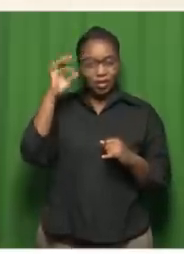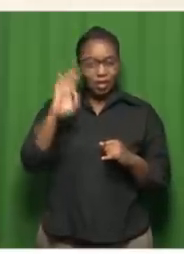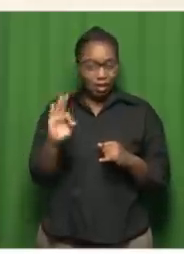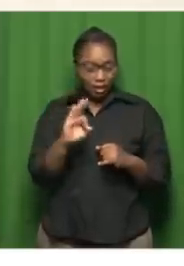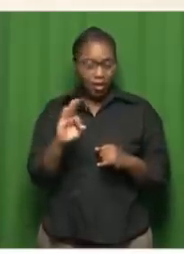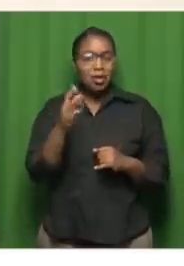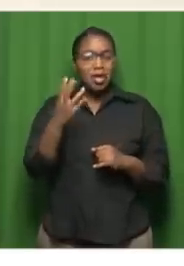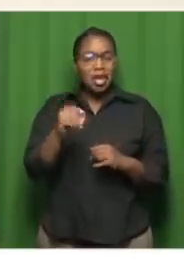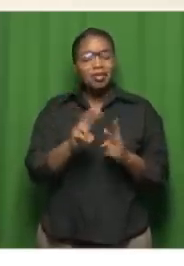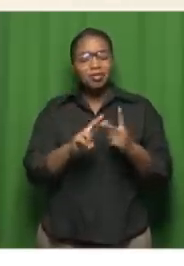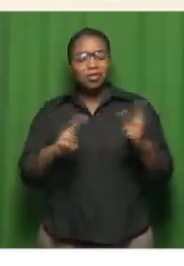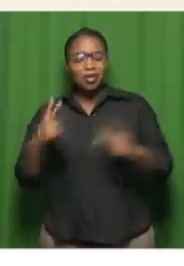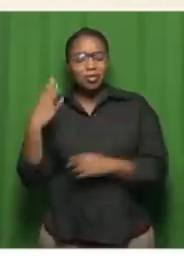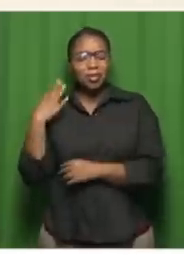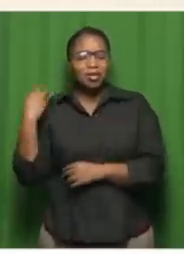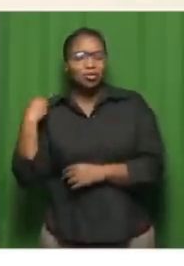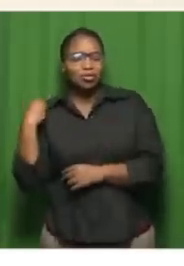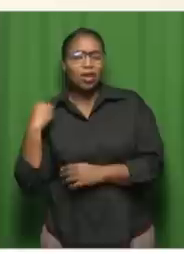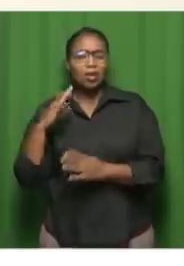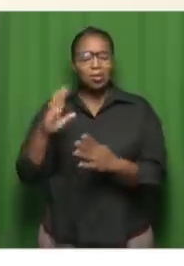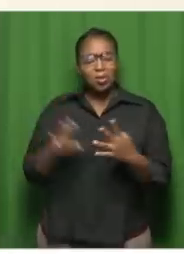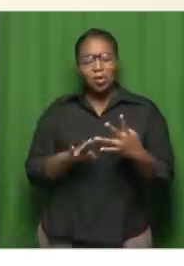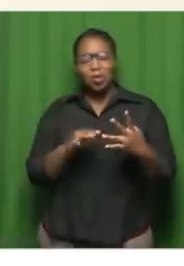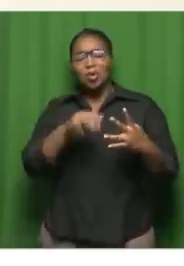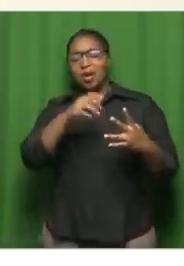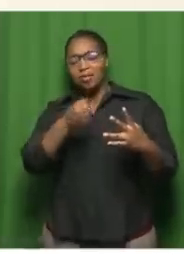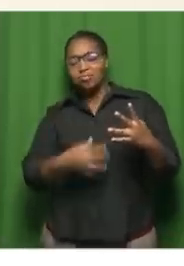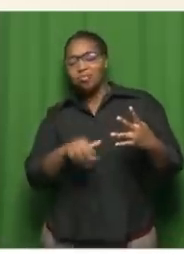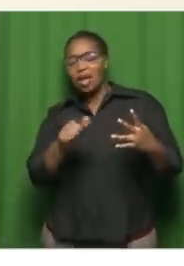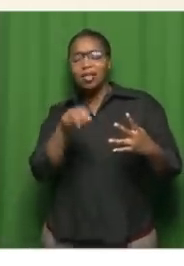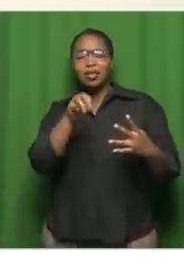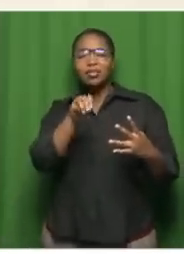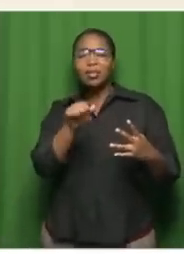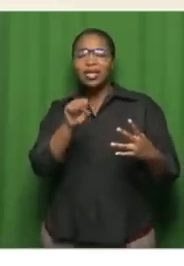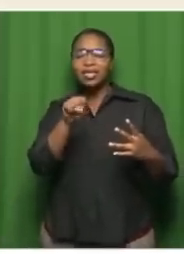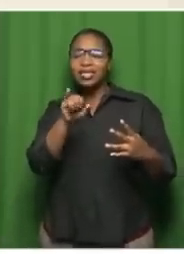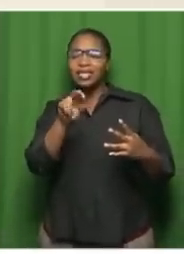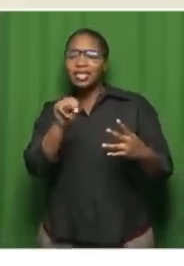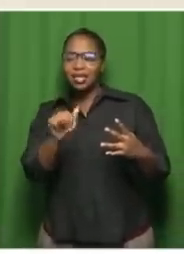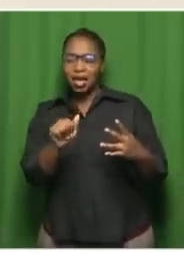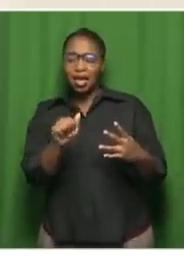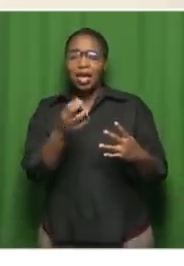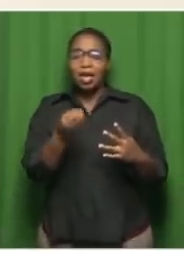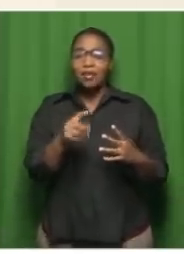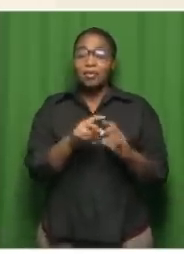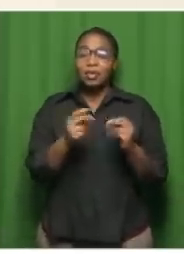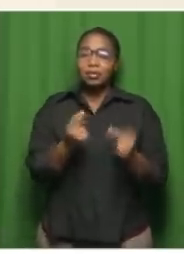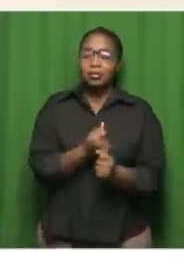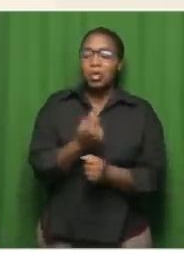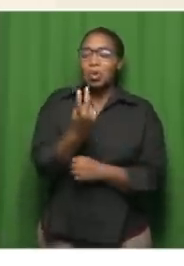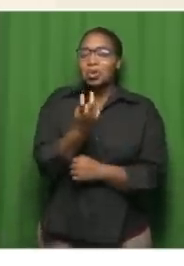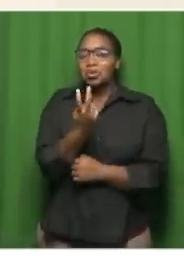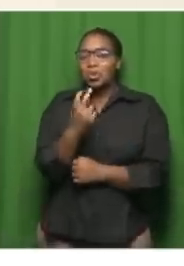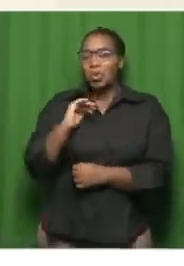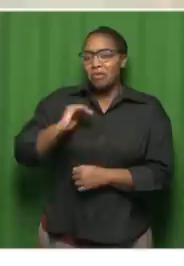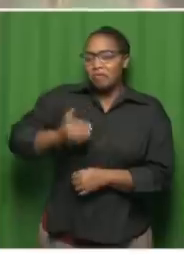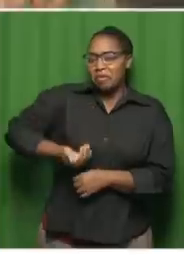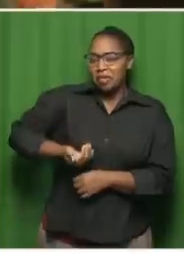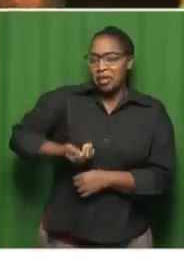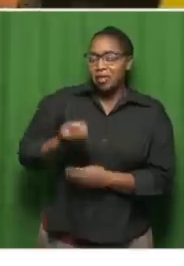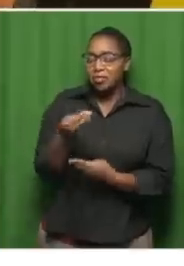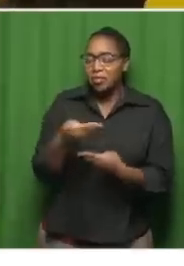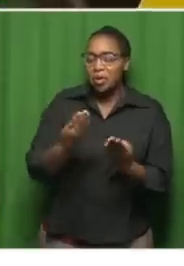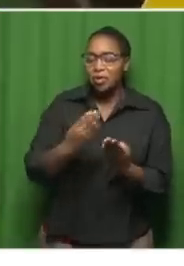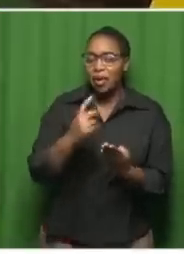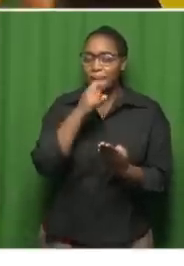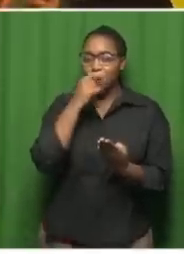and Obomasina and stuff. But also very importantly, you've only got two female nominees, and that